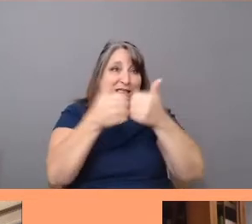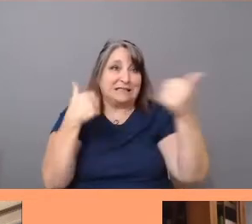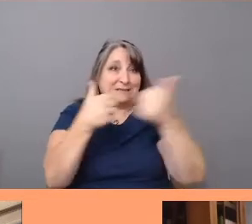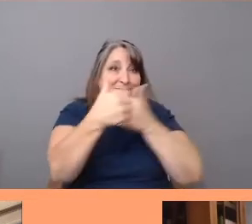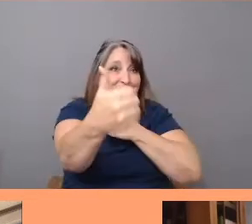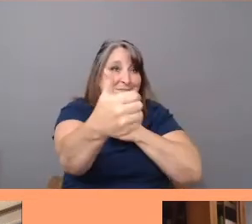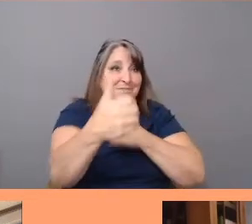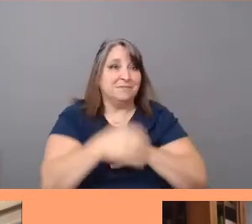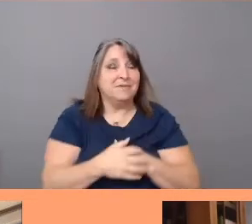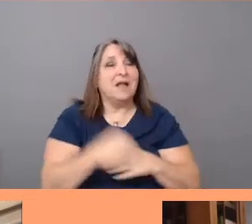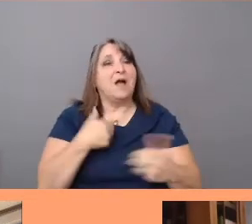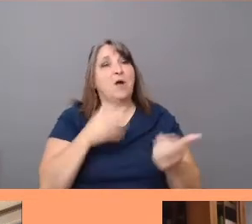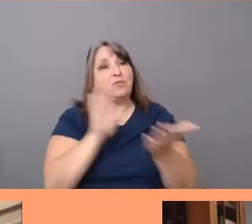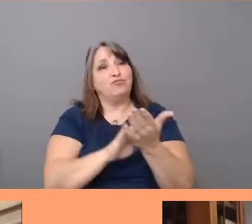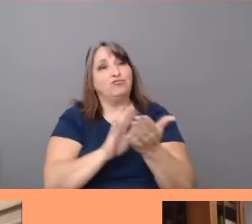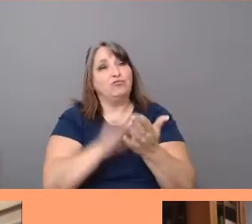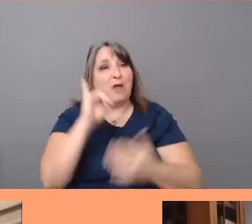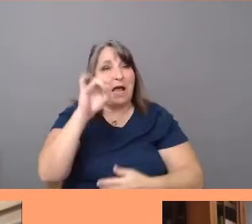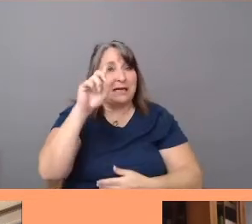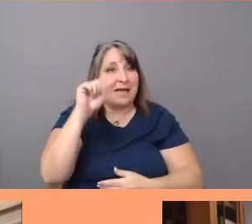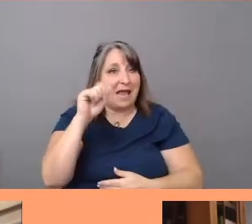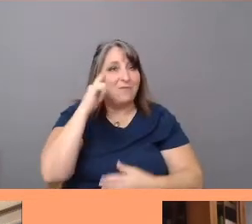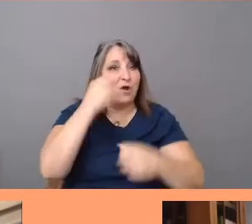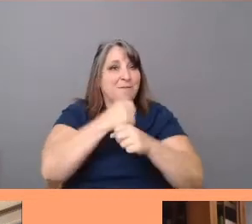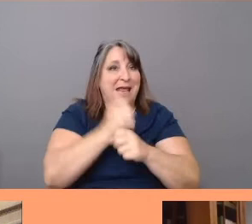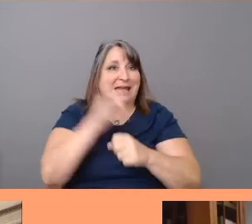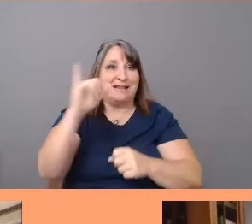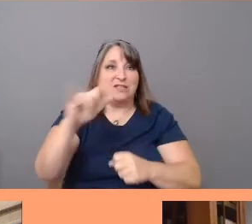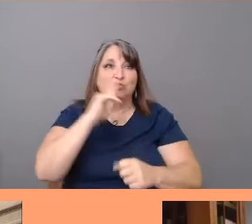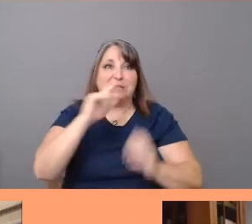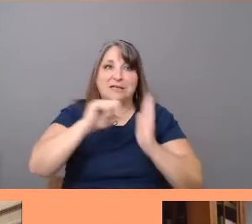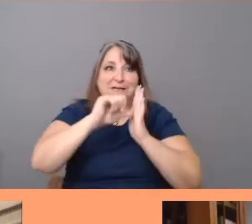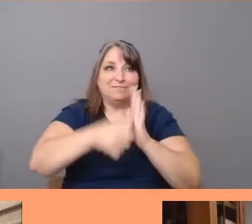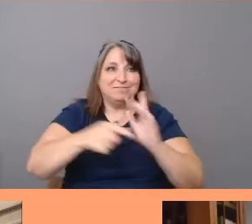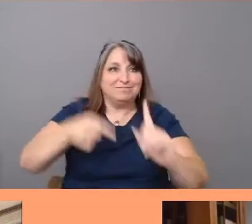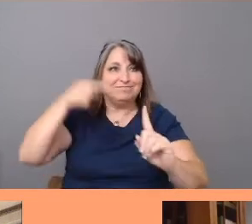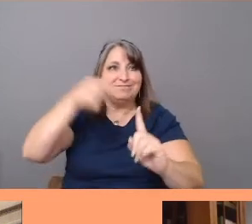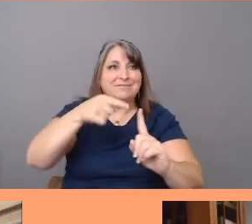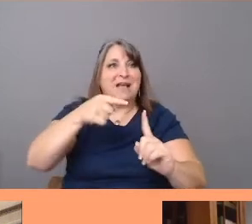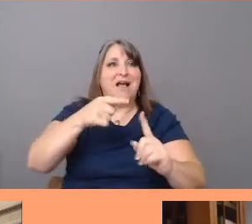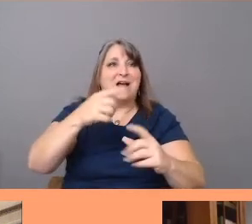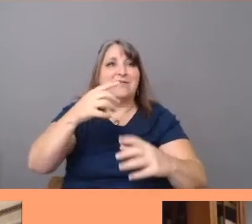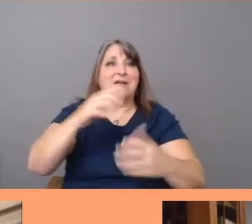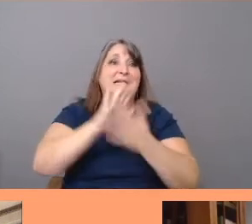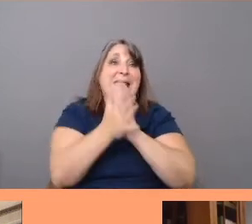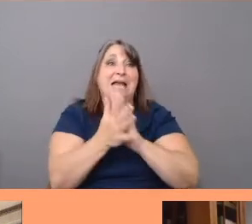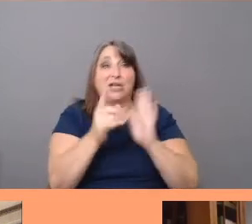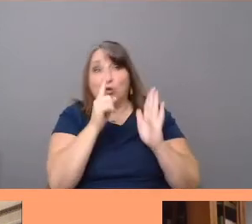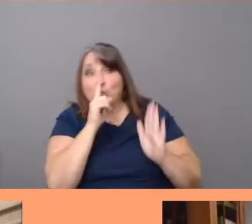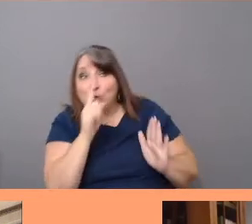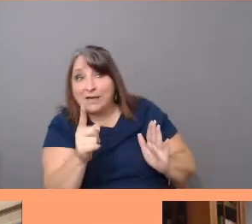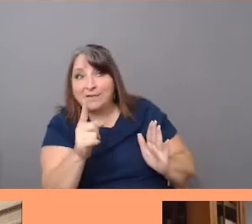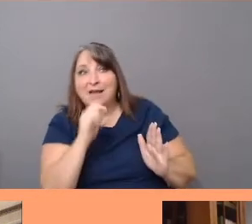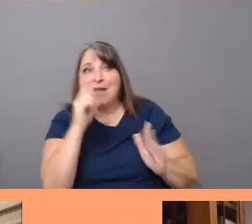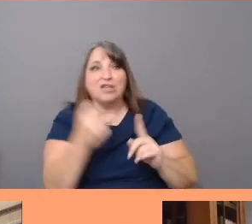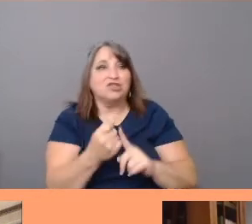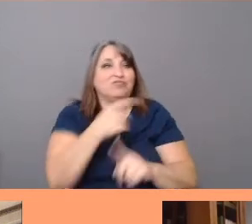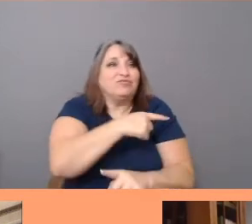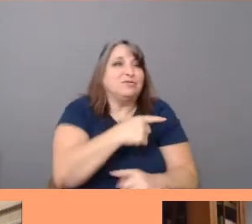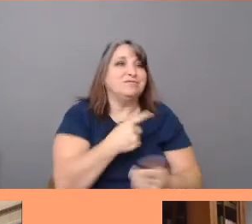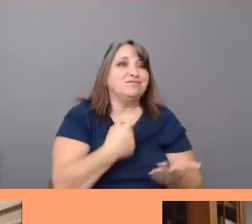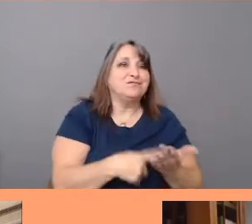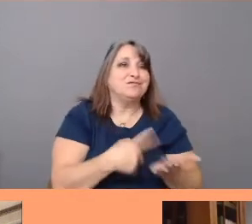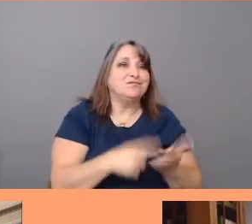give props to IDA for making this a centerpiece of this Getting Real and not like a sidebar conversation. So thank you to